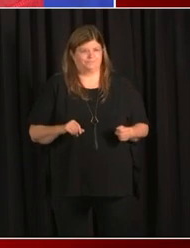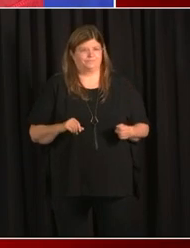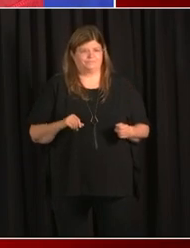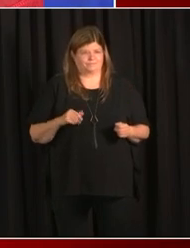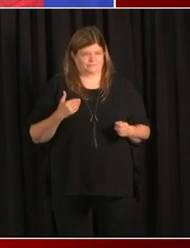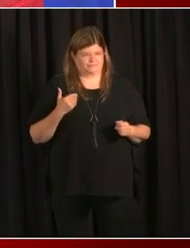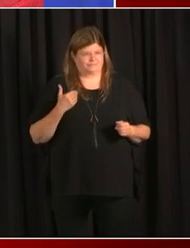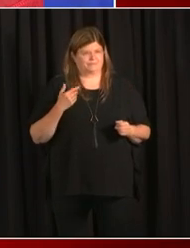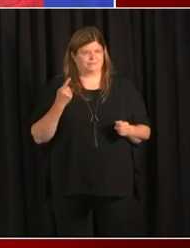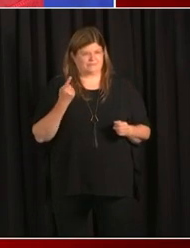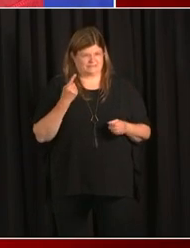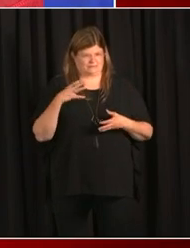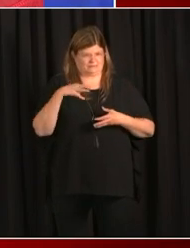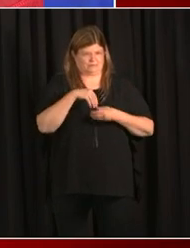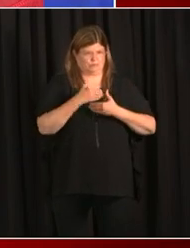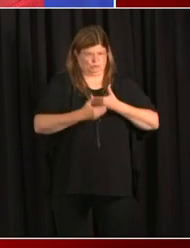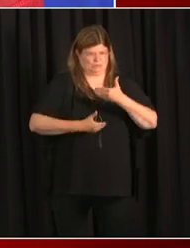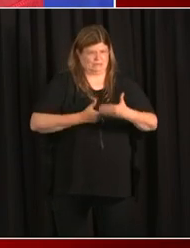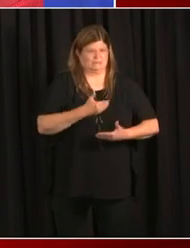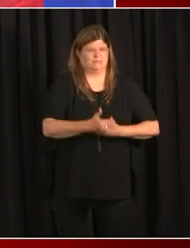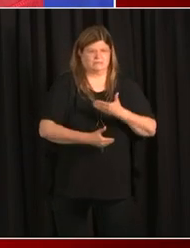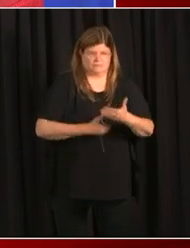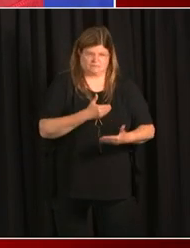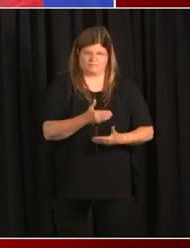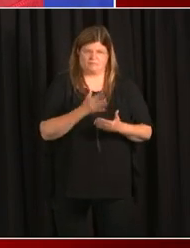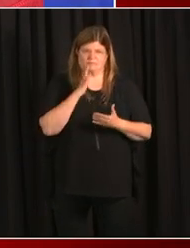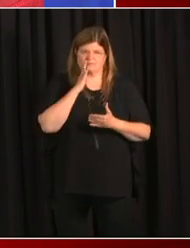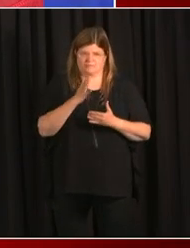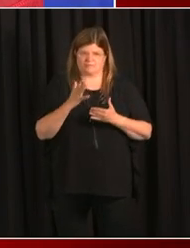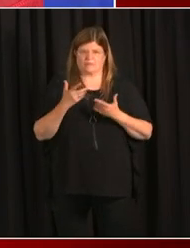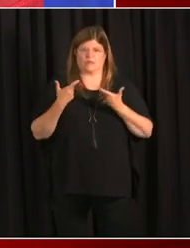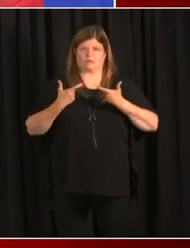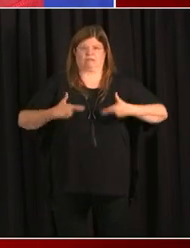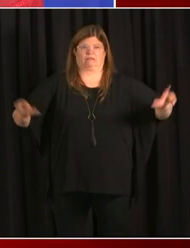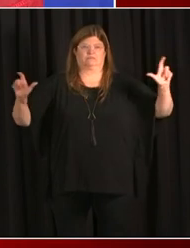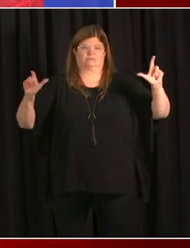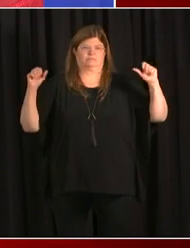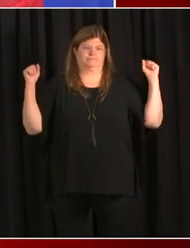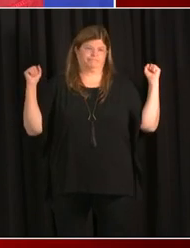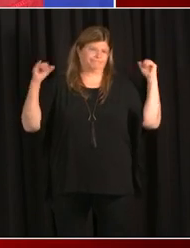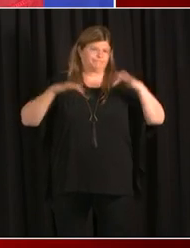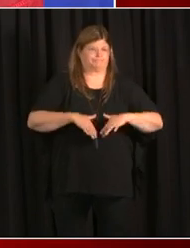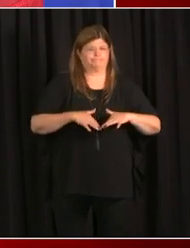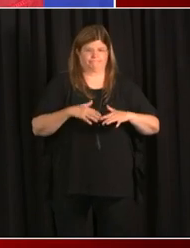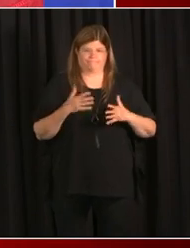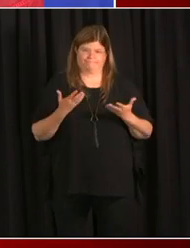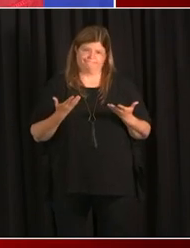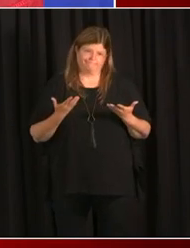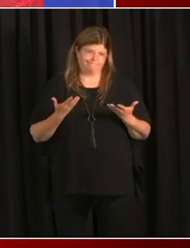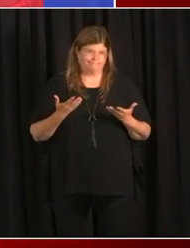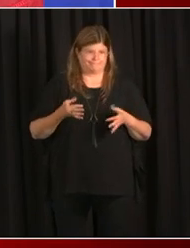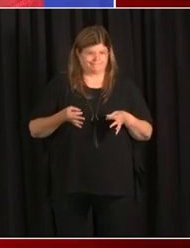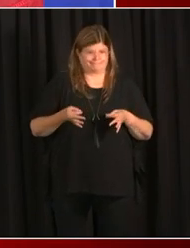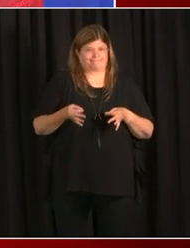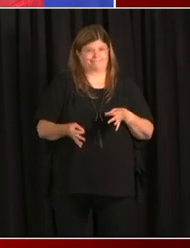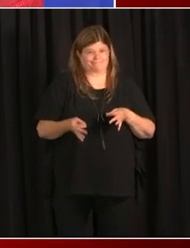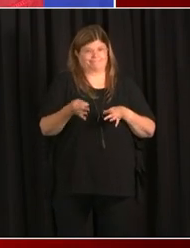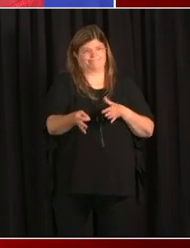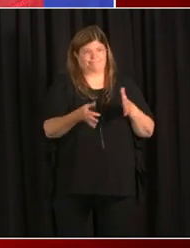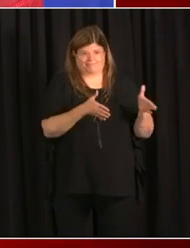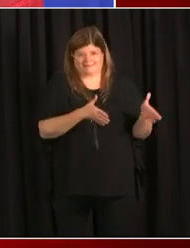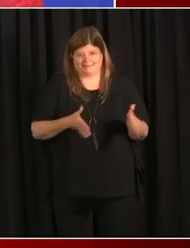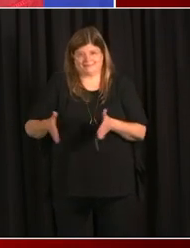engaged the process that we go through for large events. This is belated